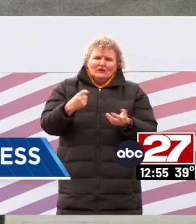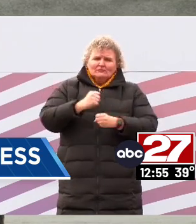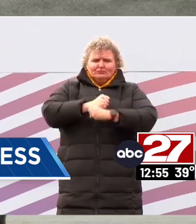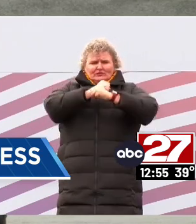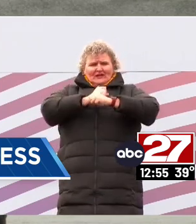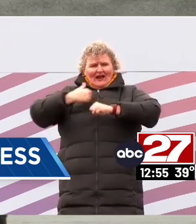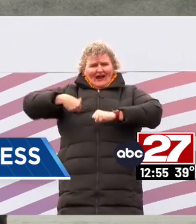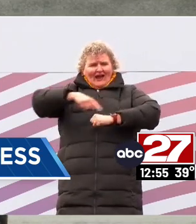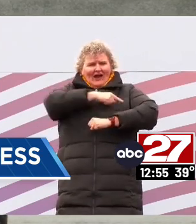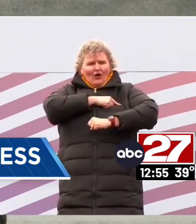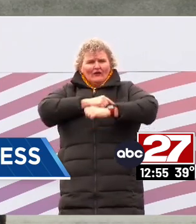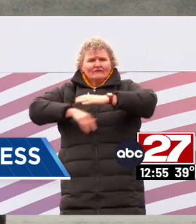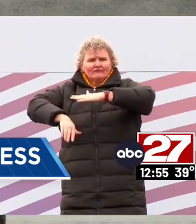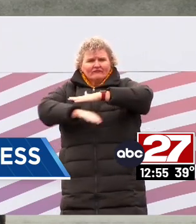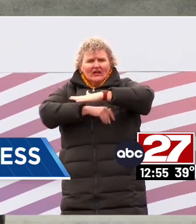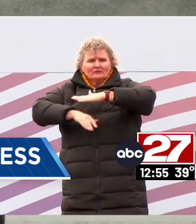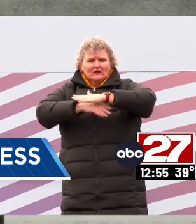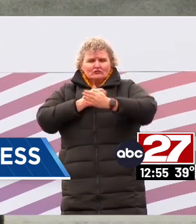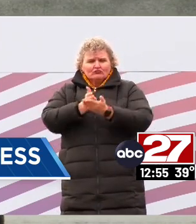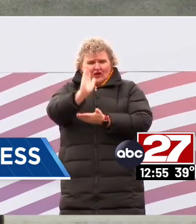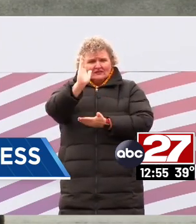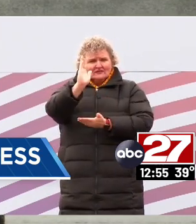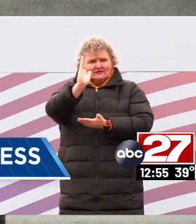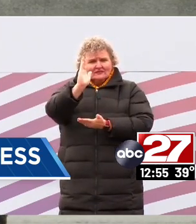fundamental rights.